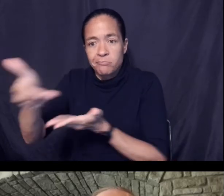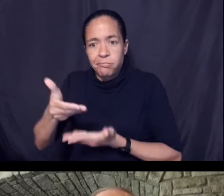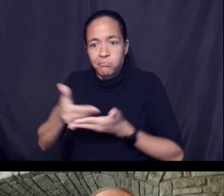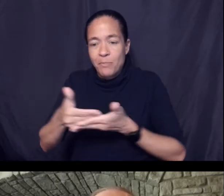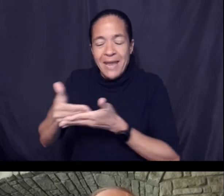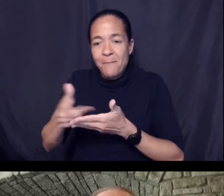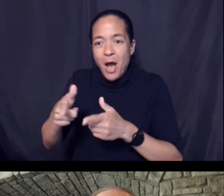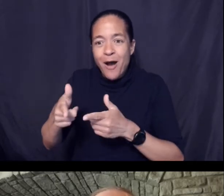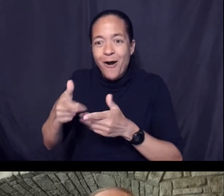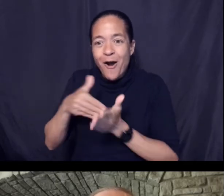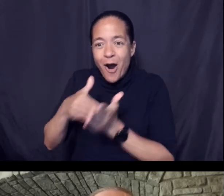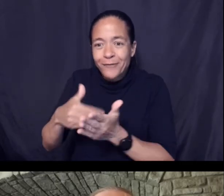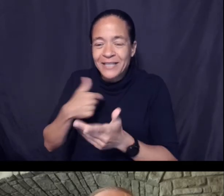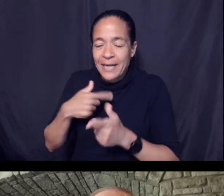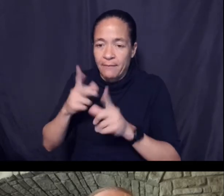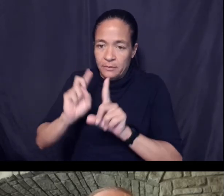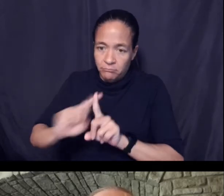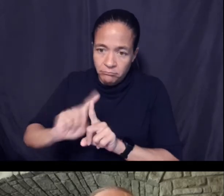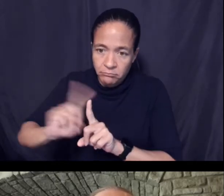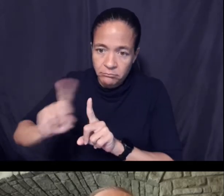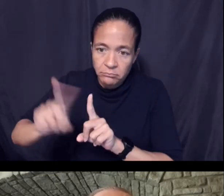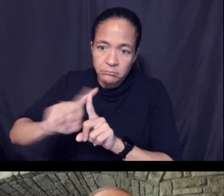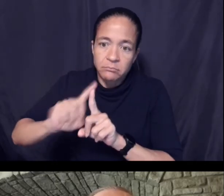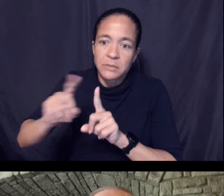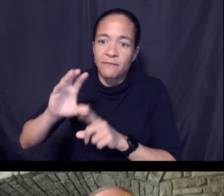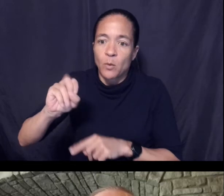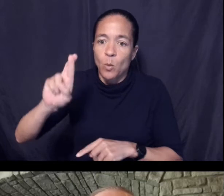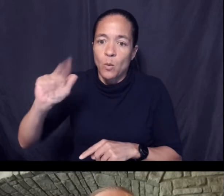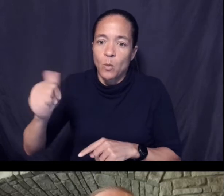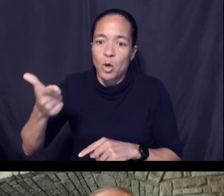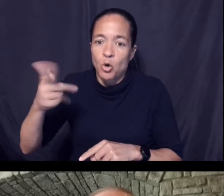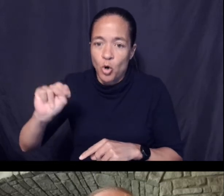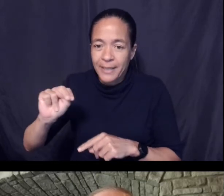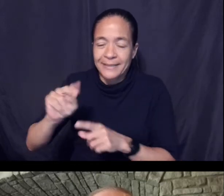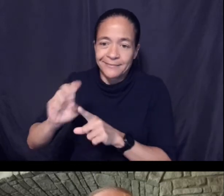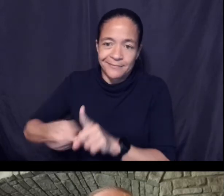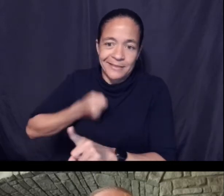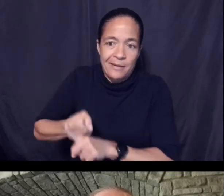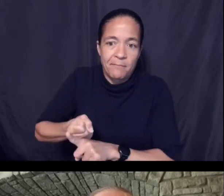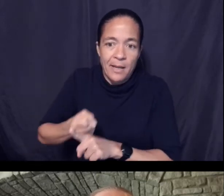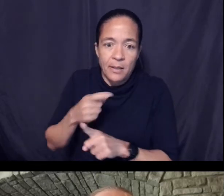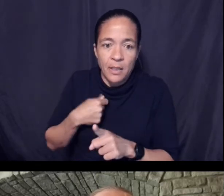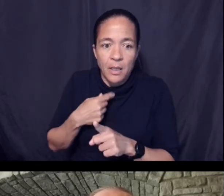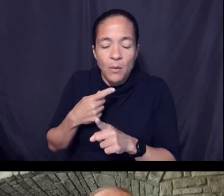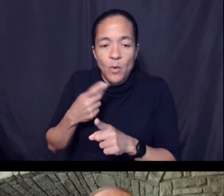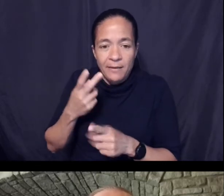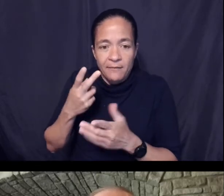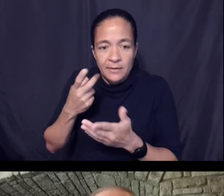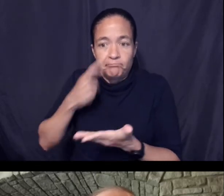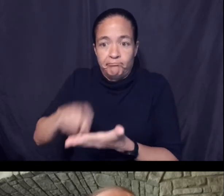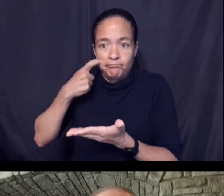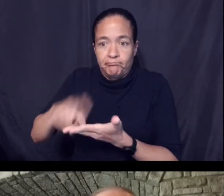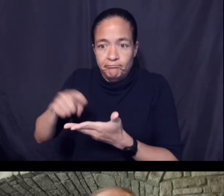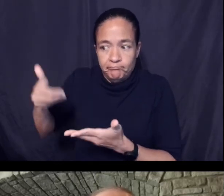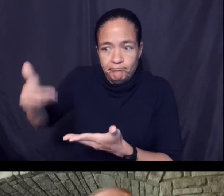have extensive involvement in all organ systems, and we've seen many of those over